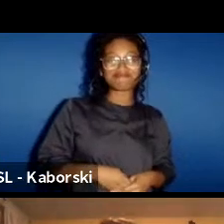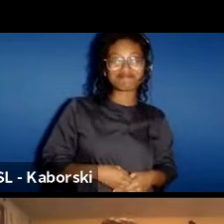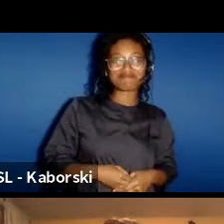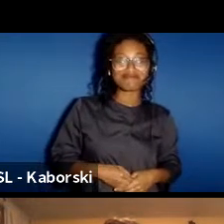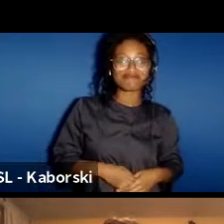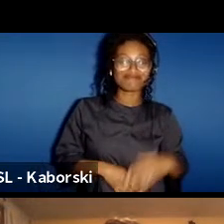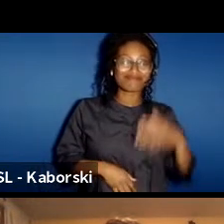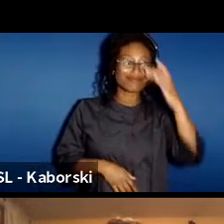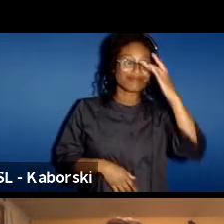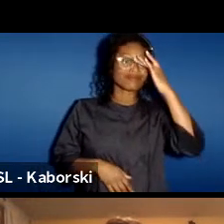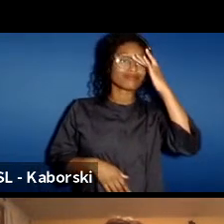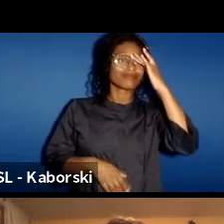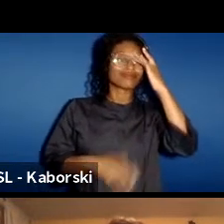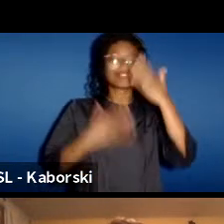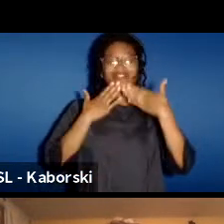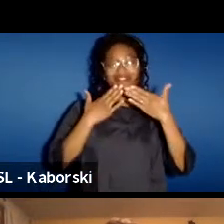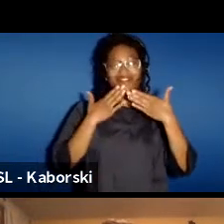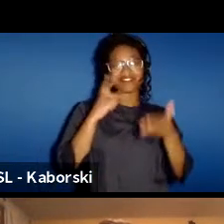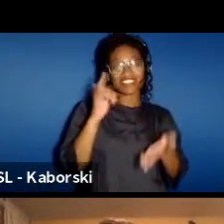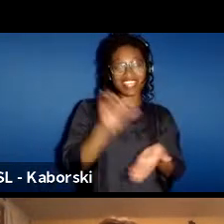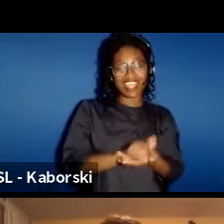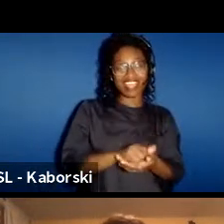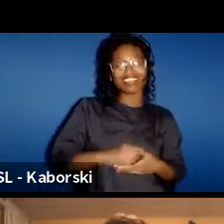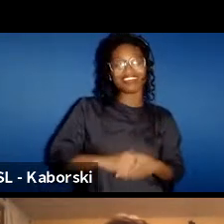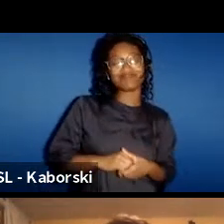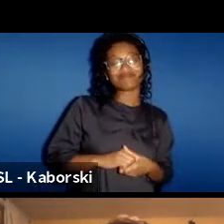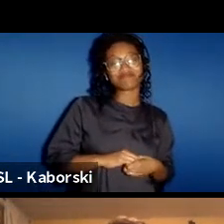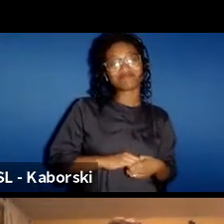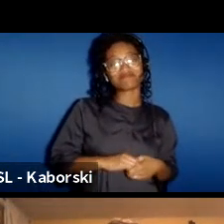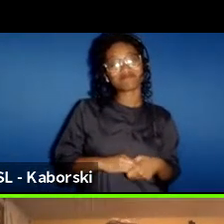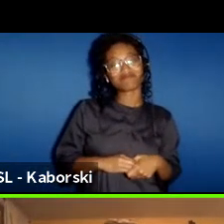Well, thank you for that. Derek?